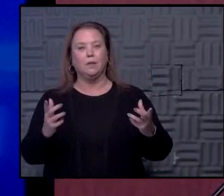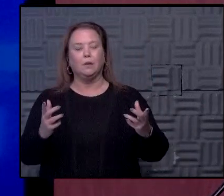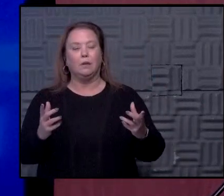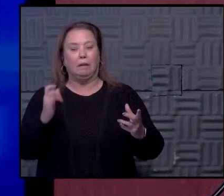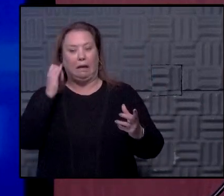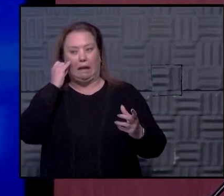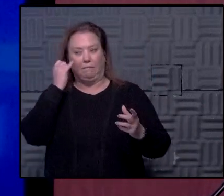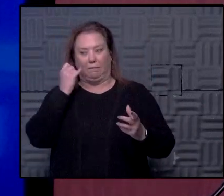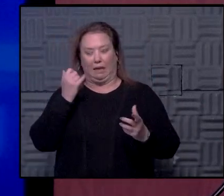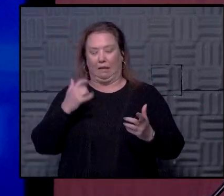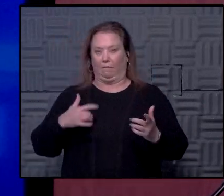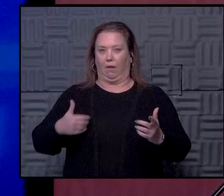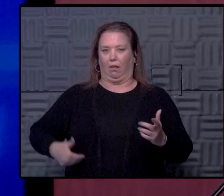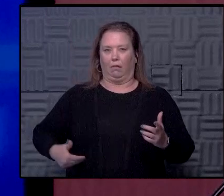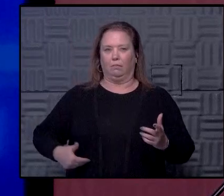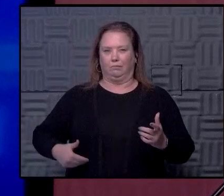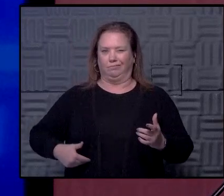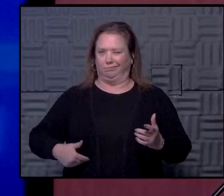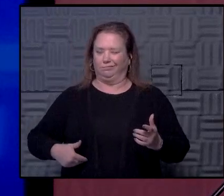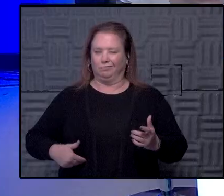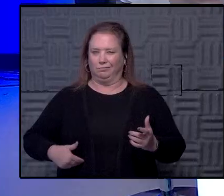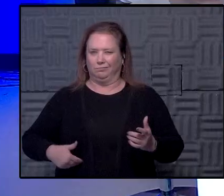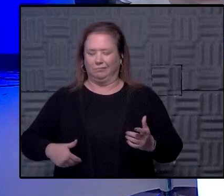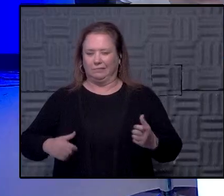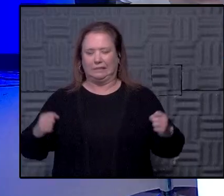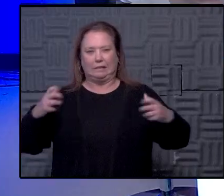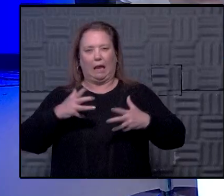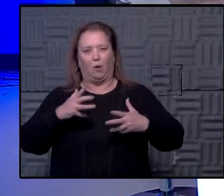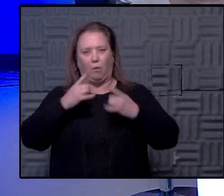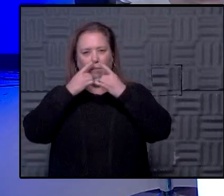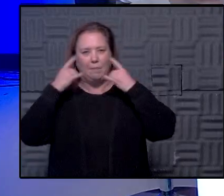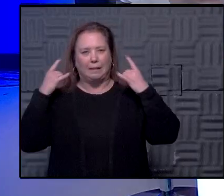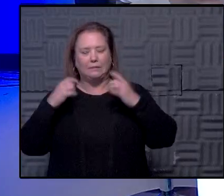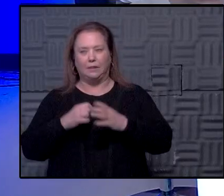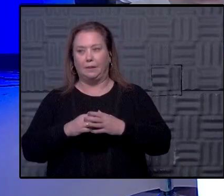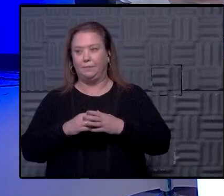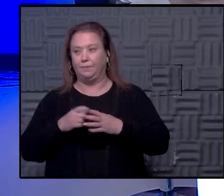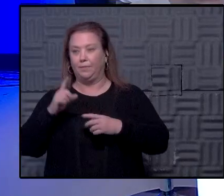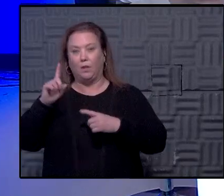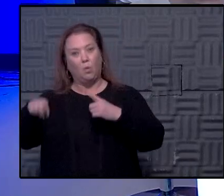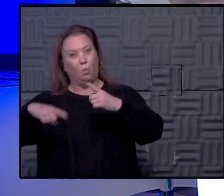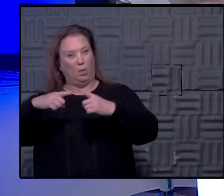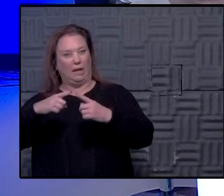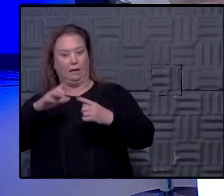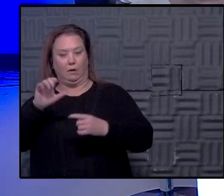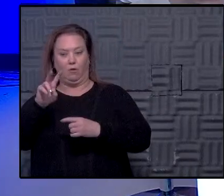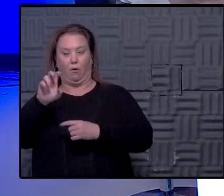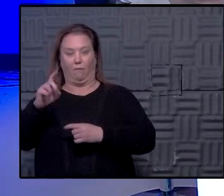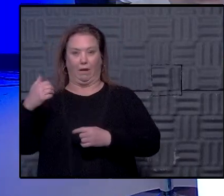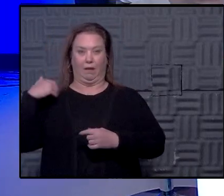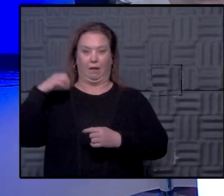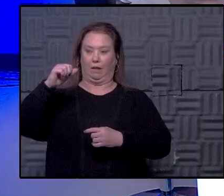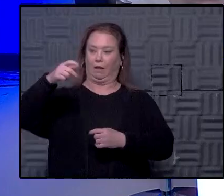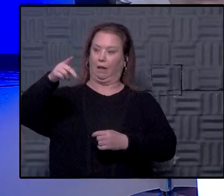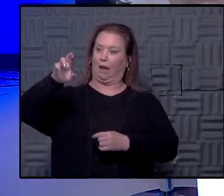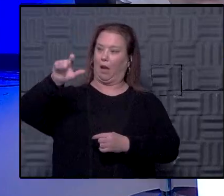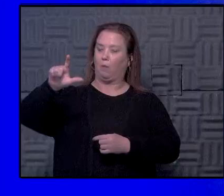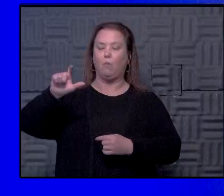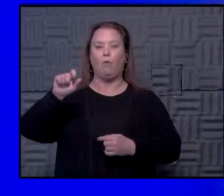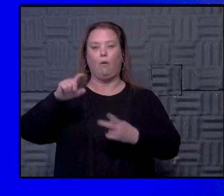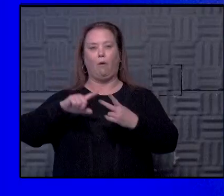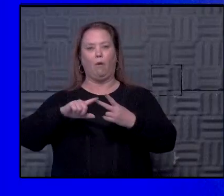But if I had any question, man, I'd be wearing my mask. Yeah. I think masking is important. When did they have it? Did they have it back in April, or did they have